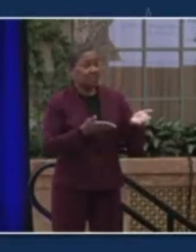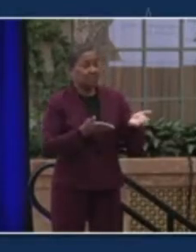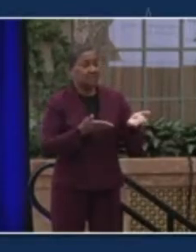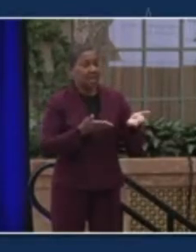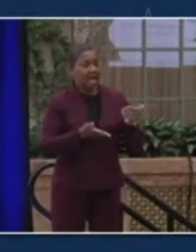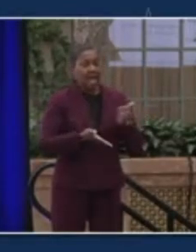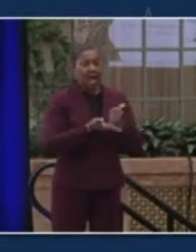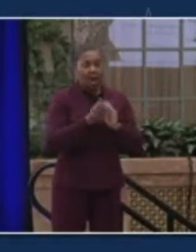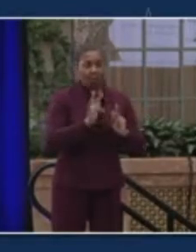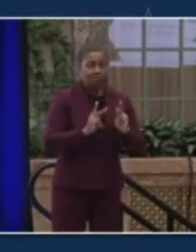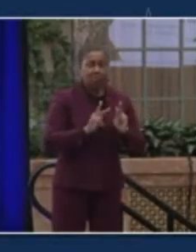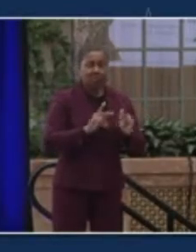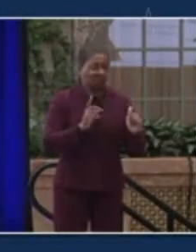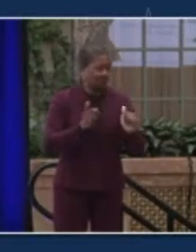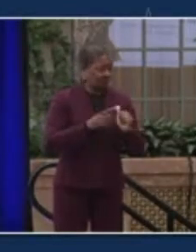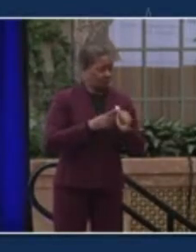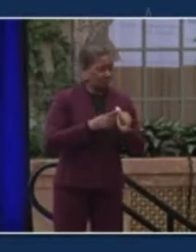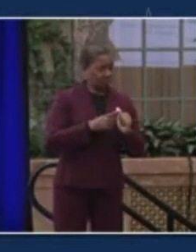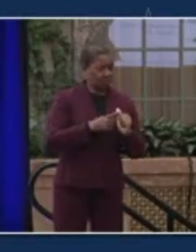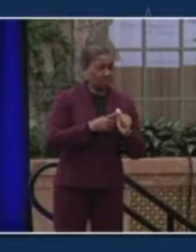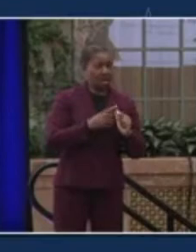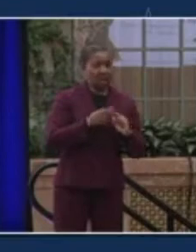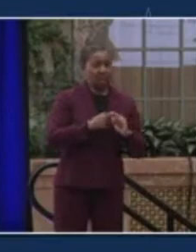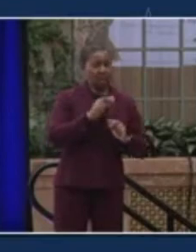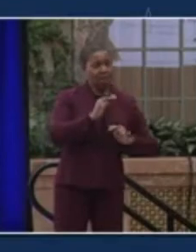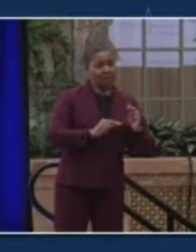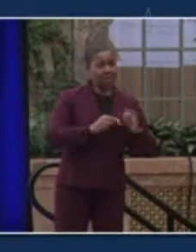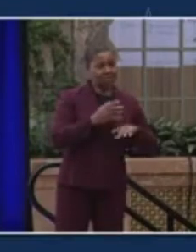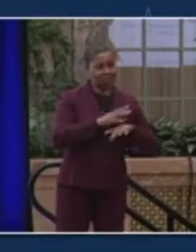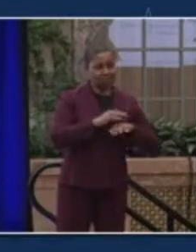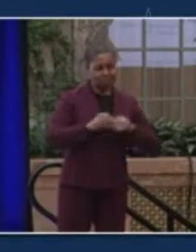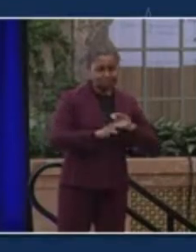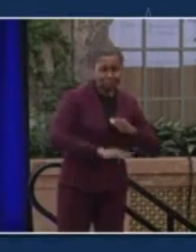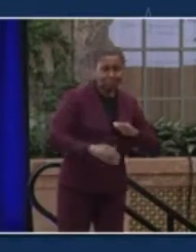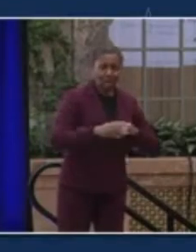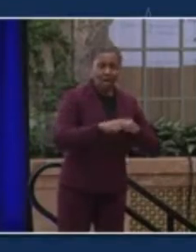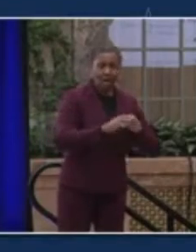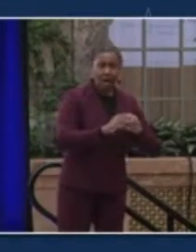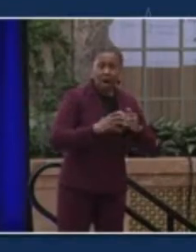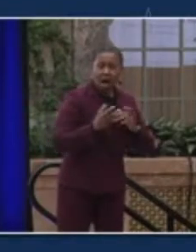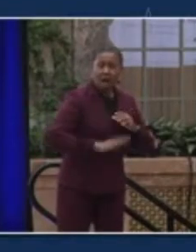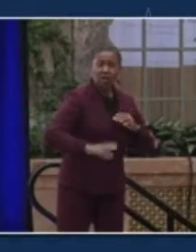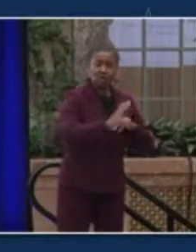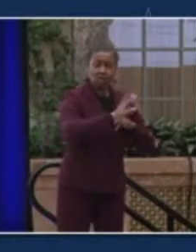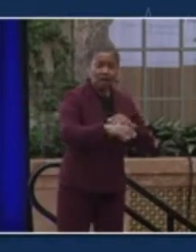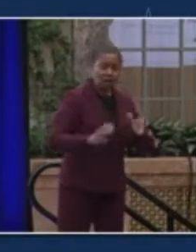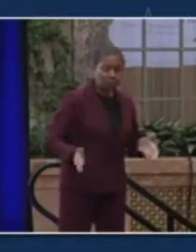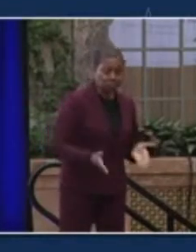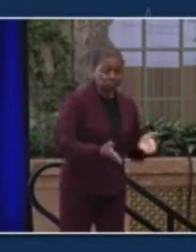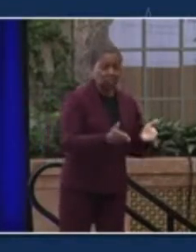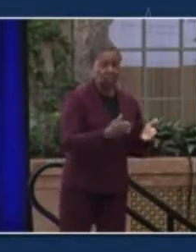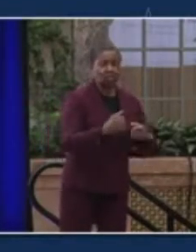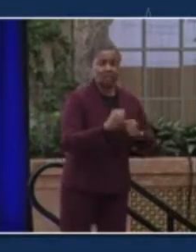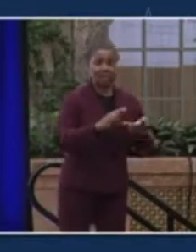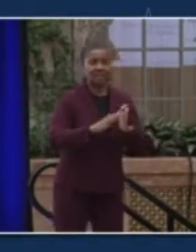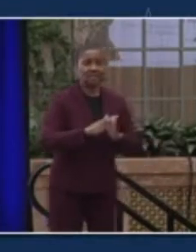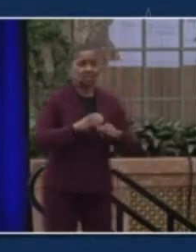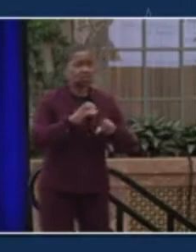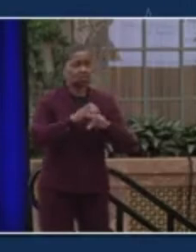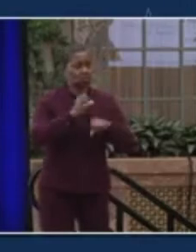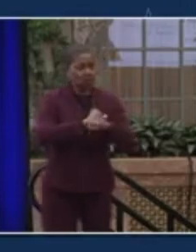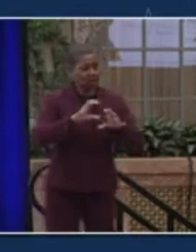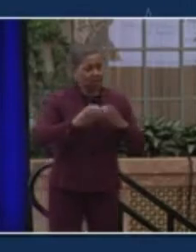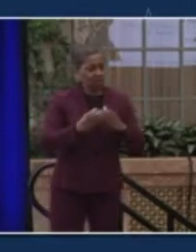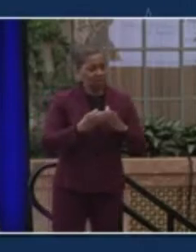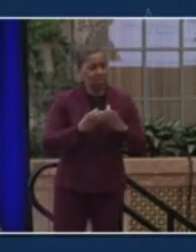people first. From building a grassroots movement across the city of Chicago to making the city's workforce